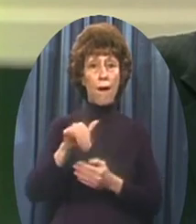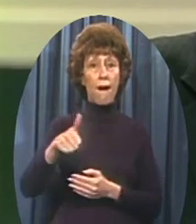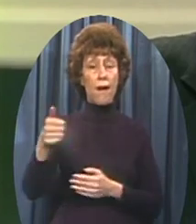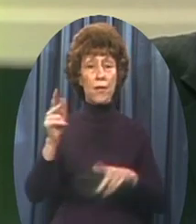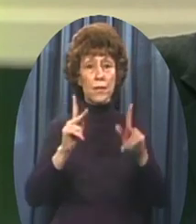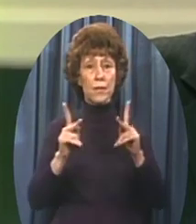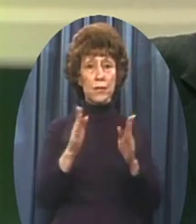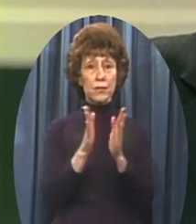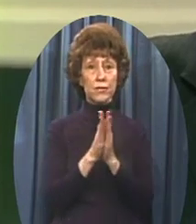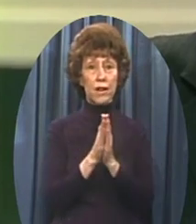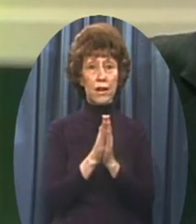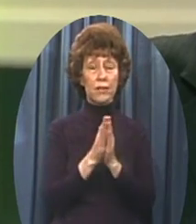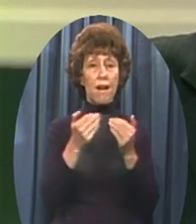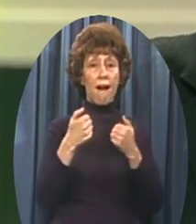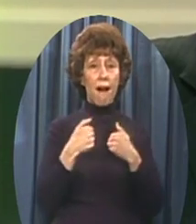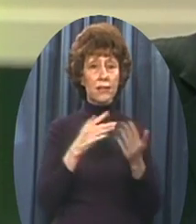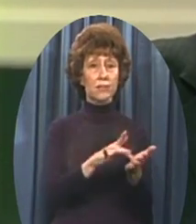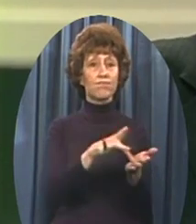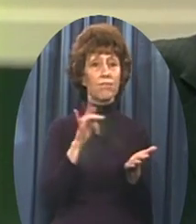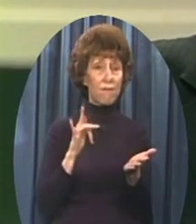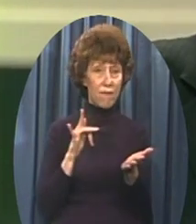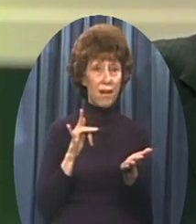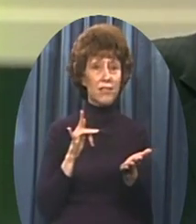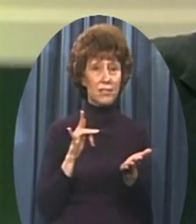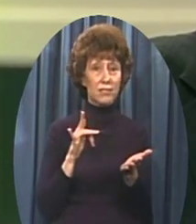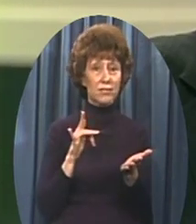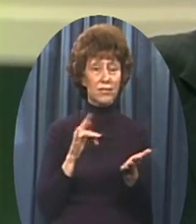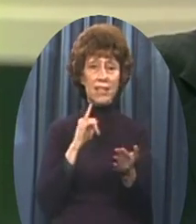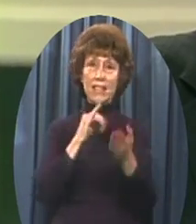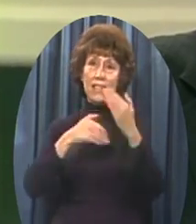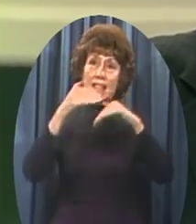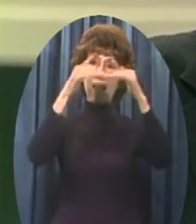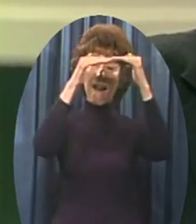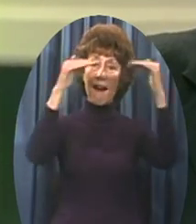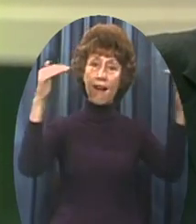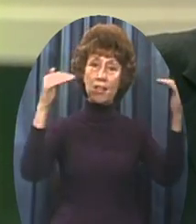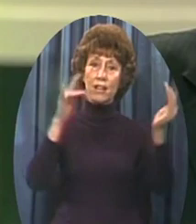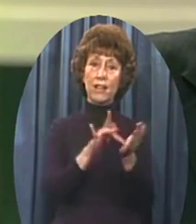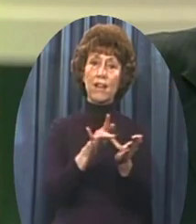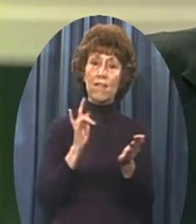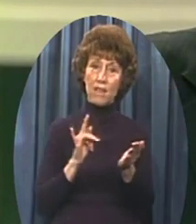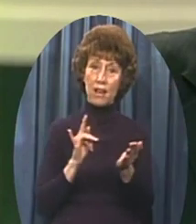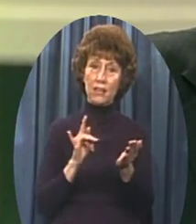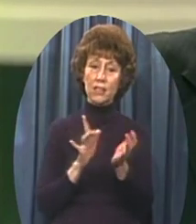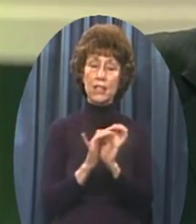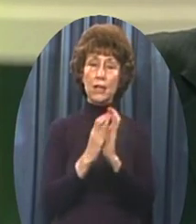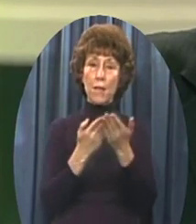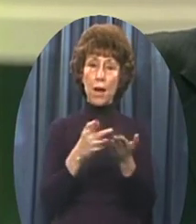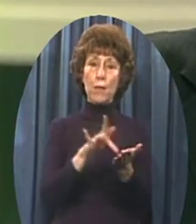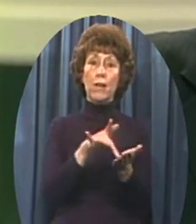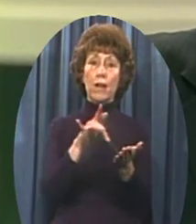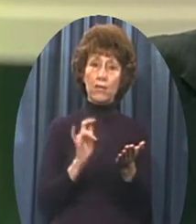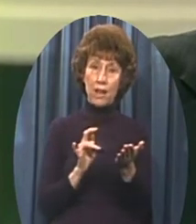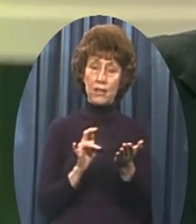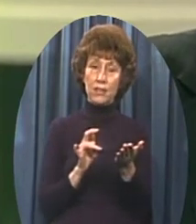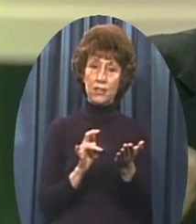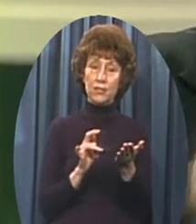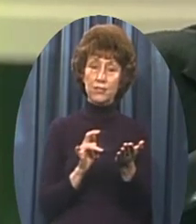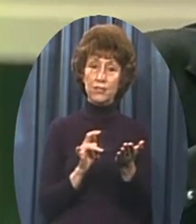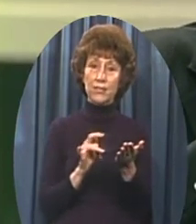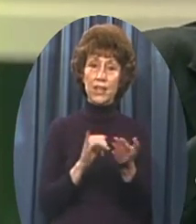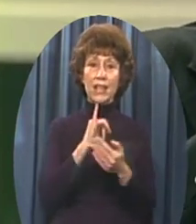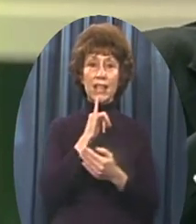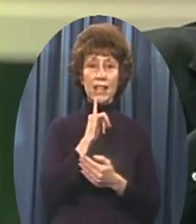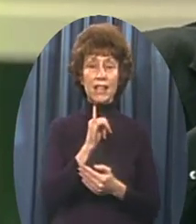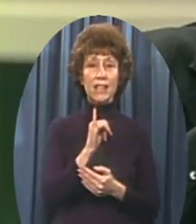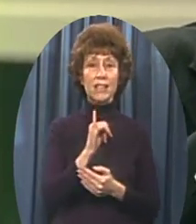advantage. It's a heavenly advantage. It's a scriptural advantage. Fortunately, it's